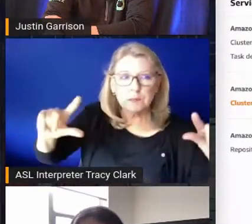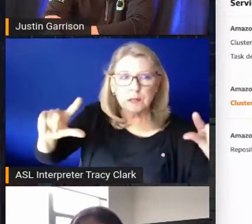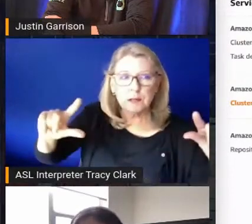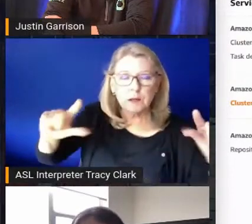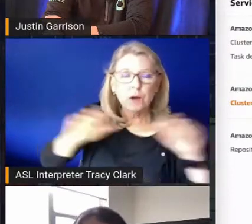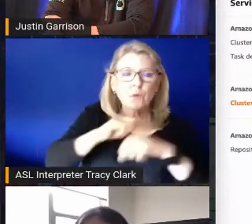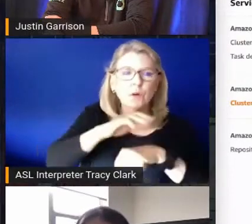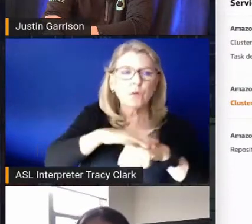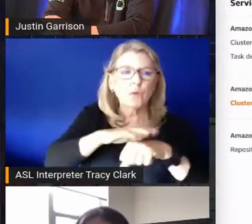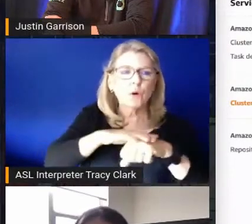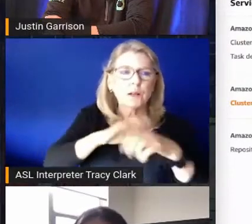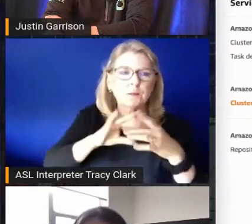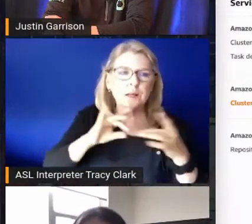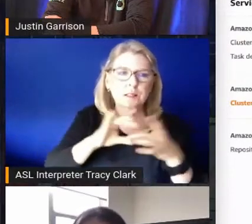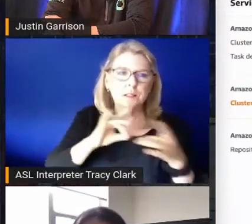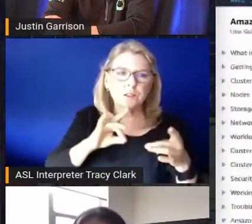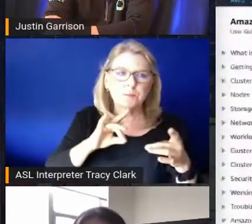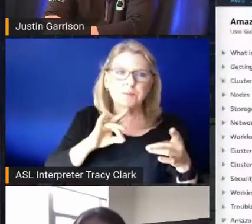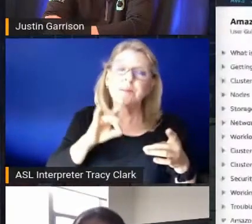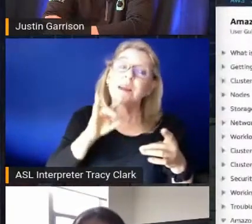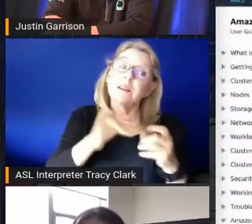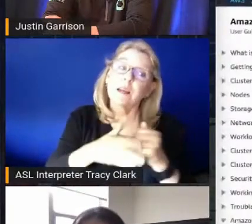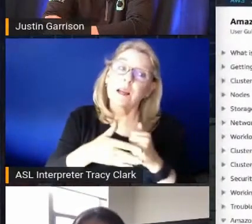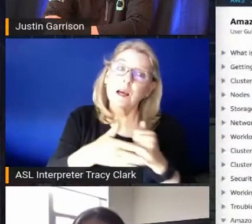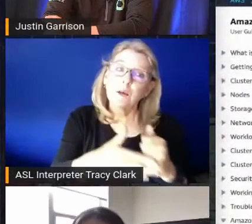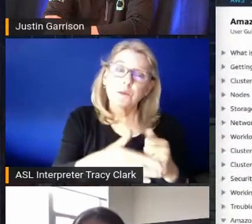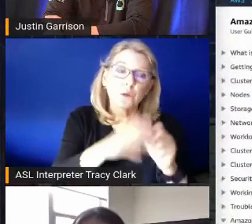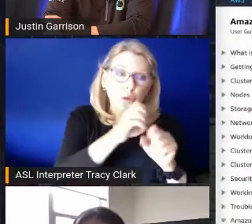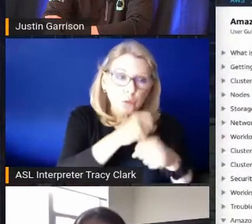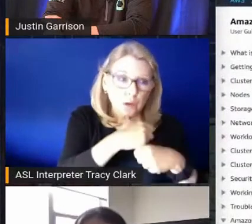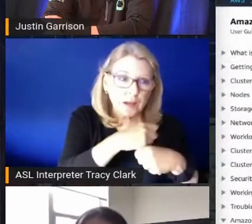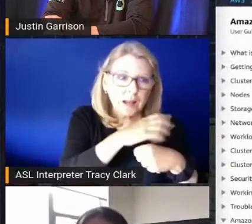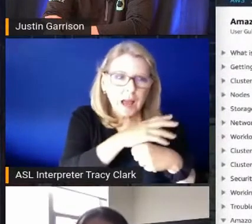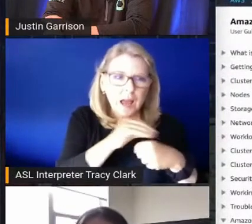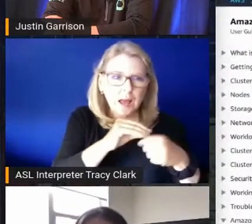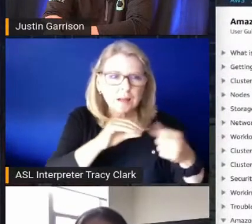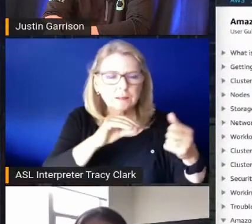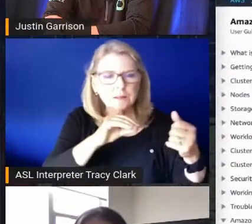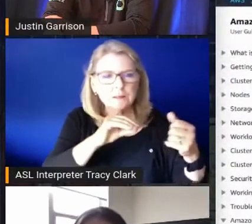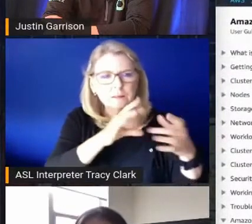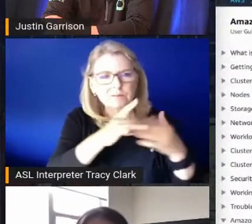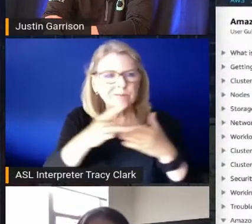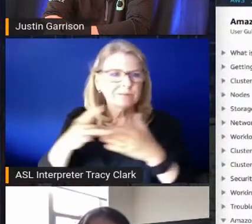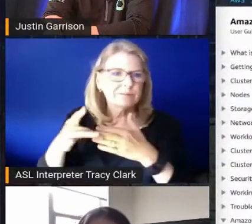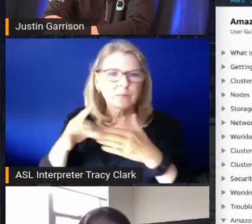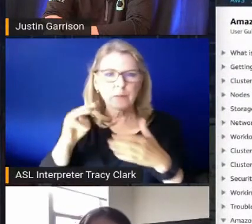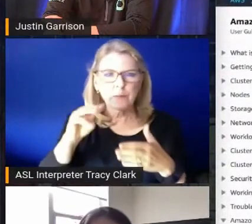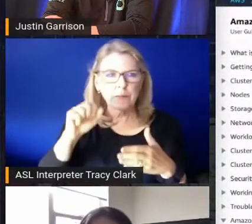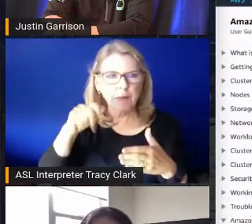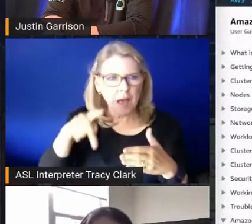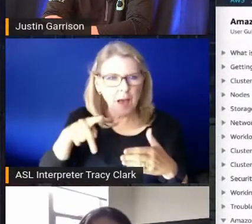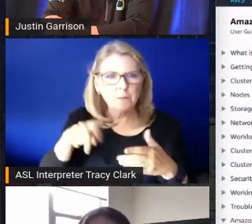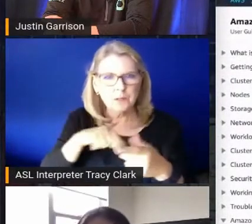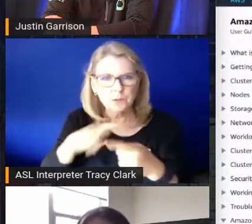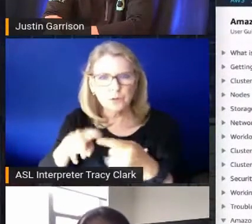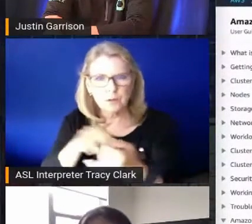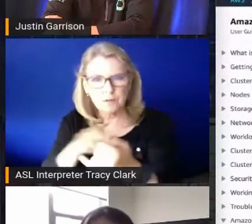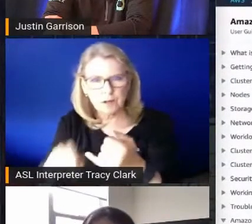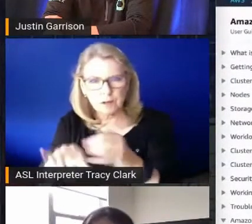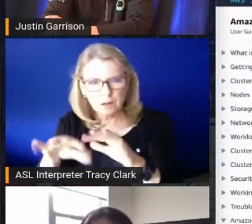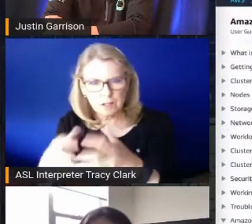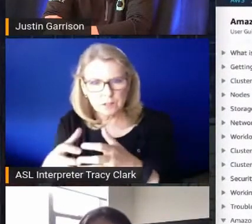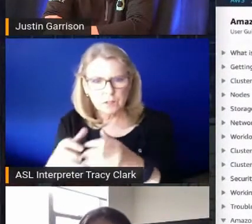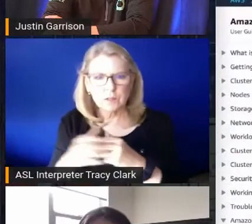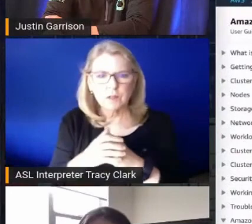actually helpful to help you create and map the role to the right user. In case you're familiar, this is actually pretty similar to the way